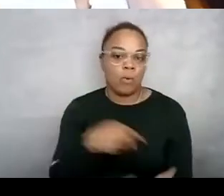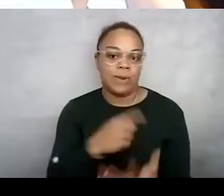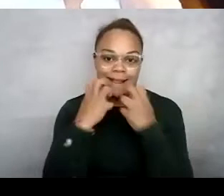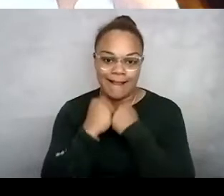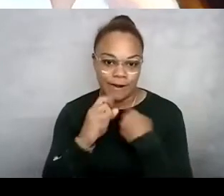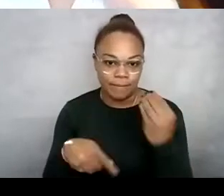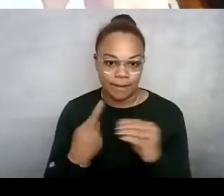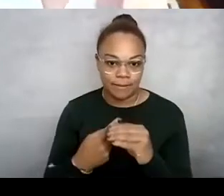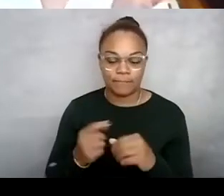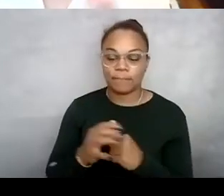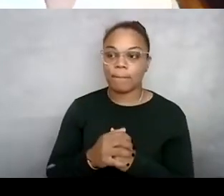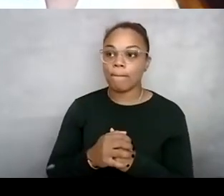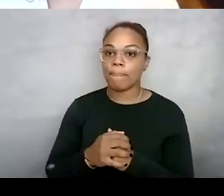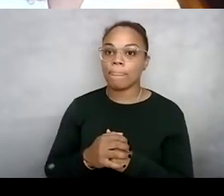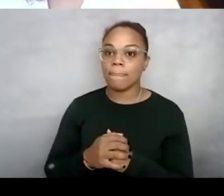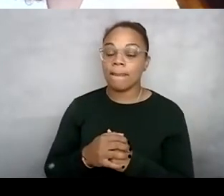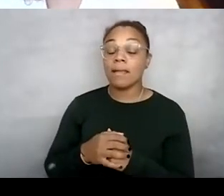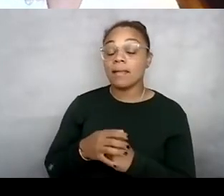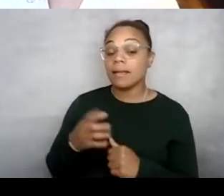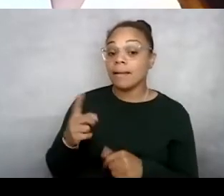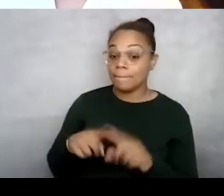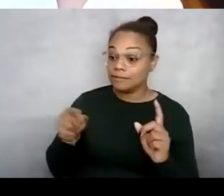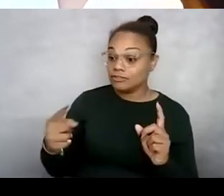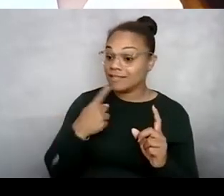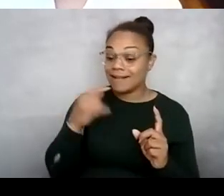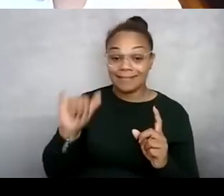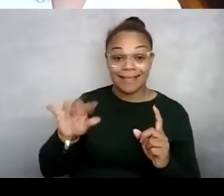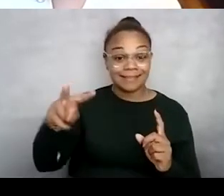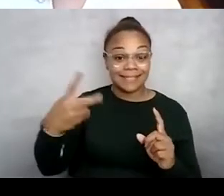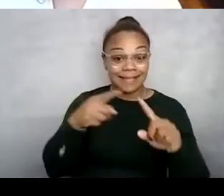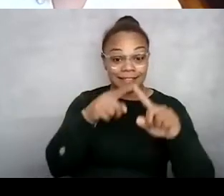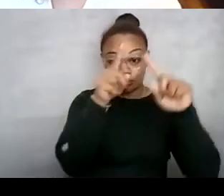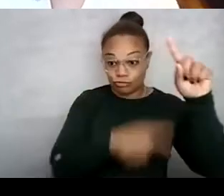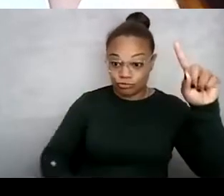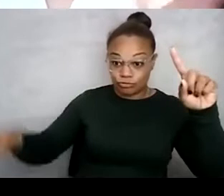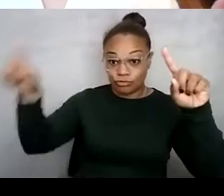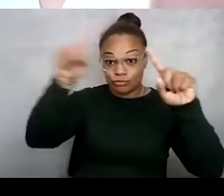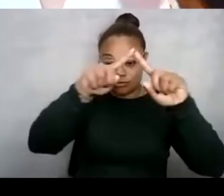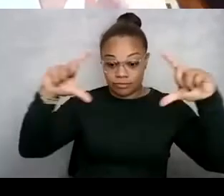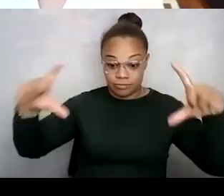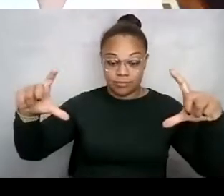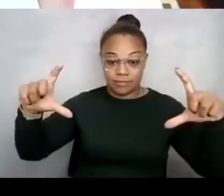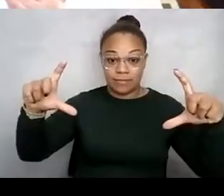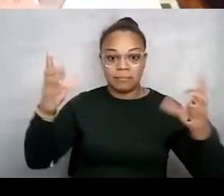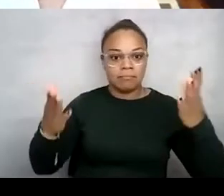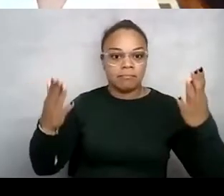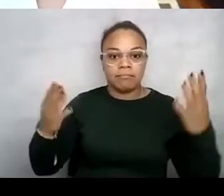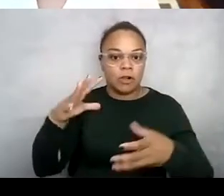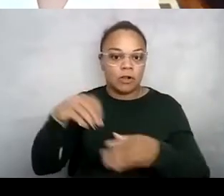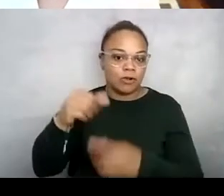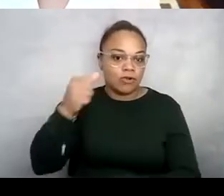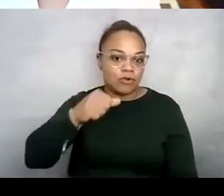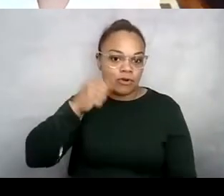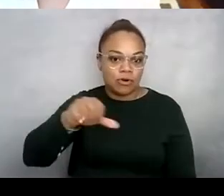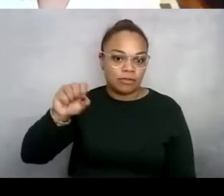second circle, there could be a Girl Scout troop. Well, they're not going to go stand with you at an